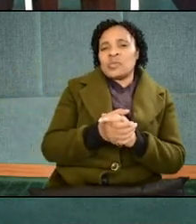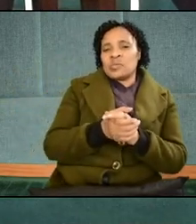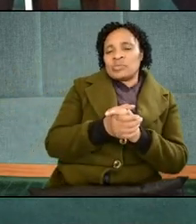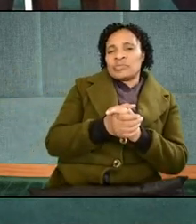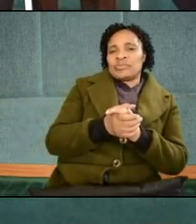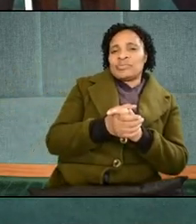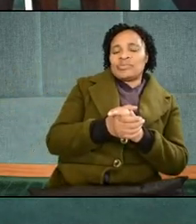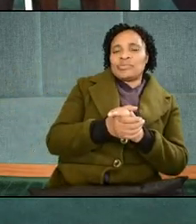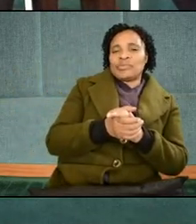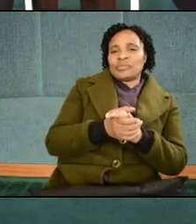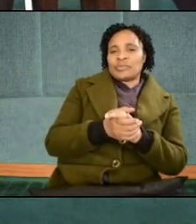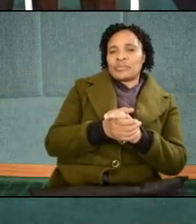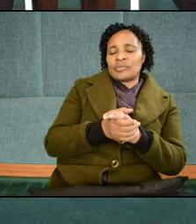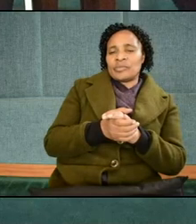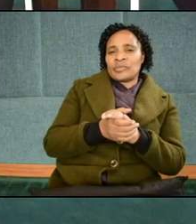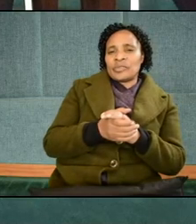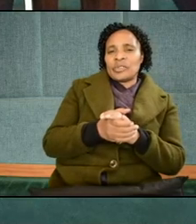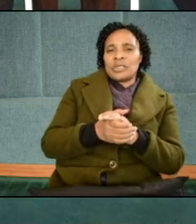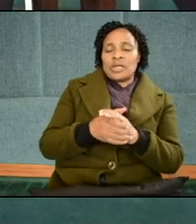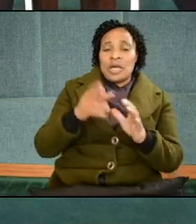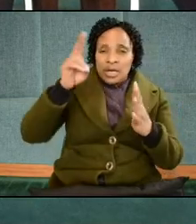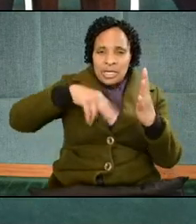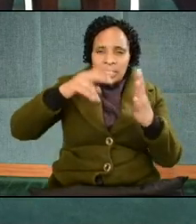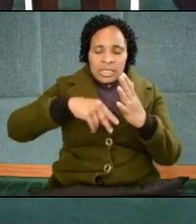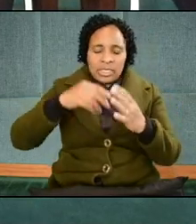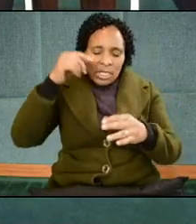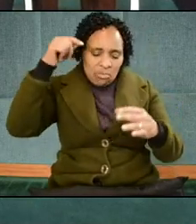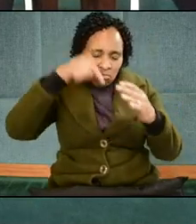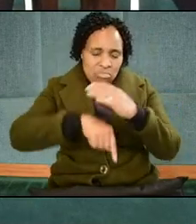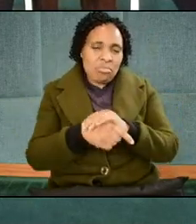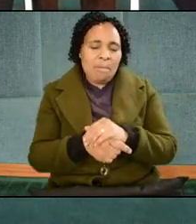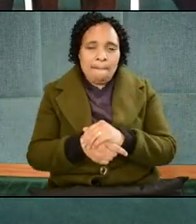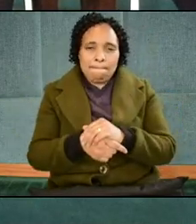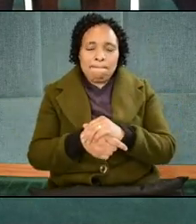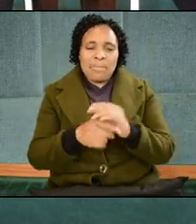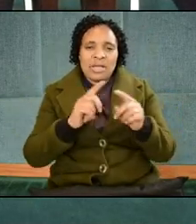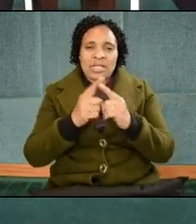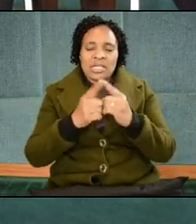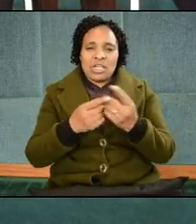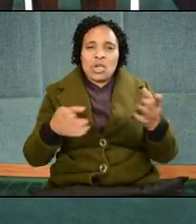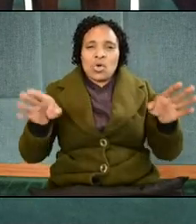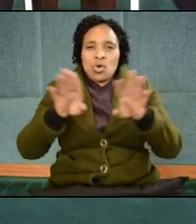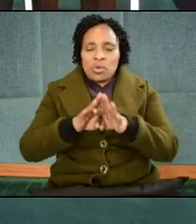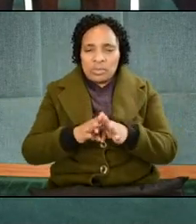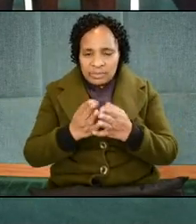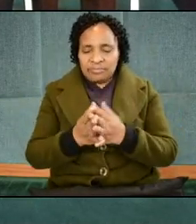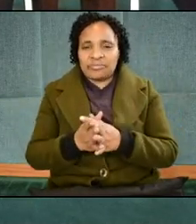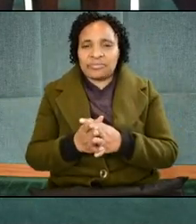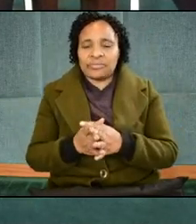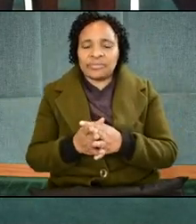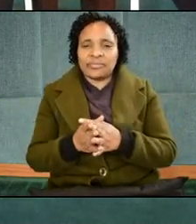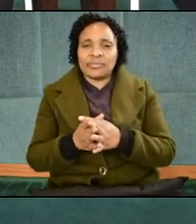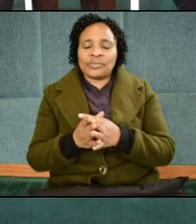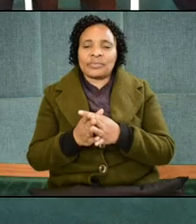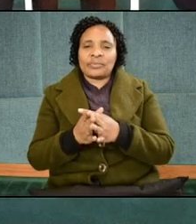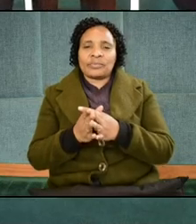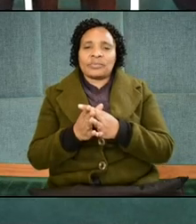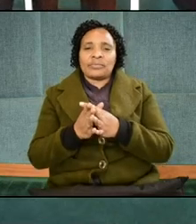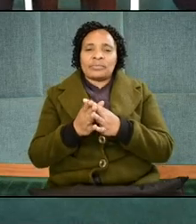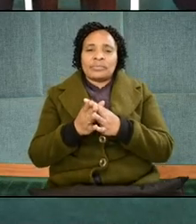heard you for a bit. Read for us the further insight. I'll get the closing comments.